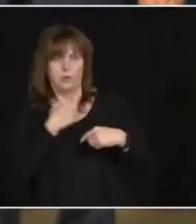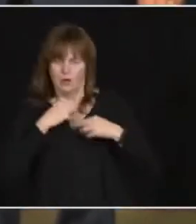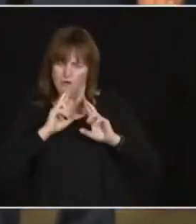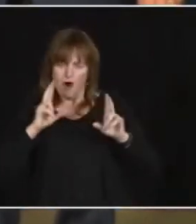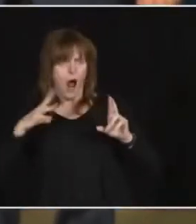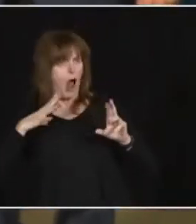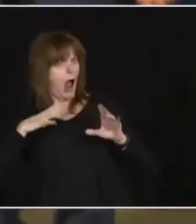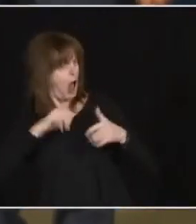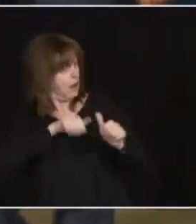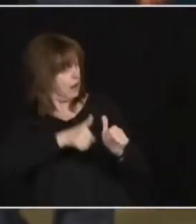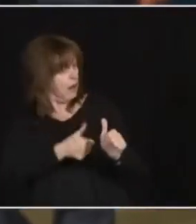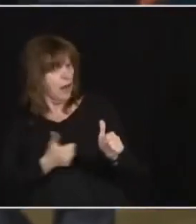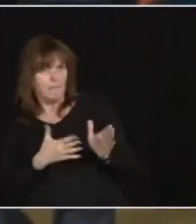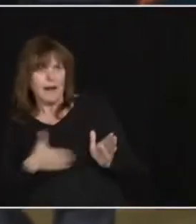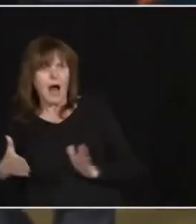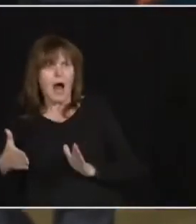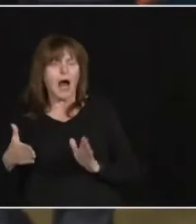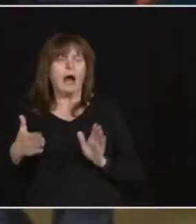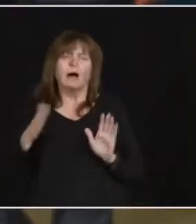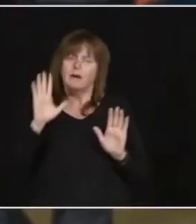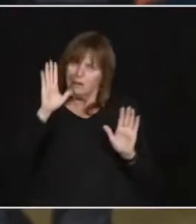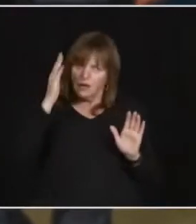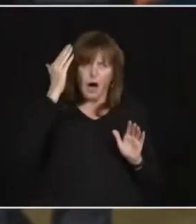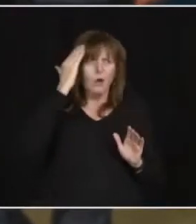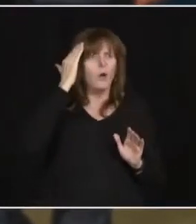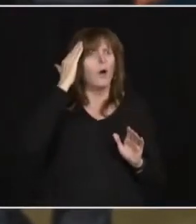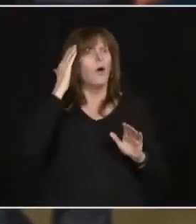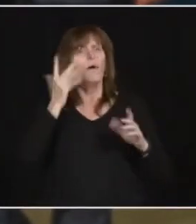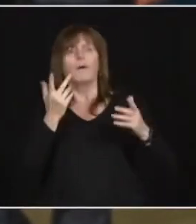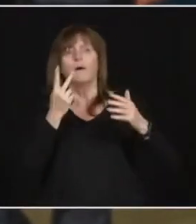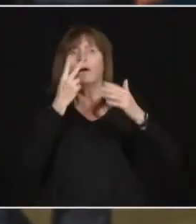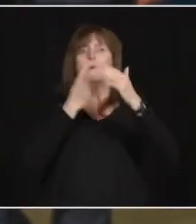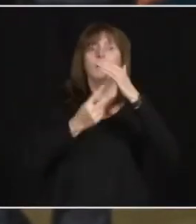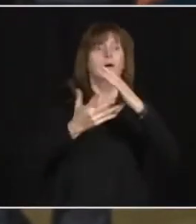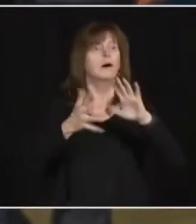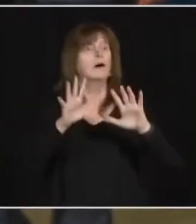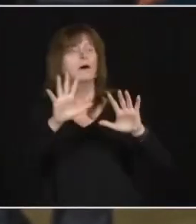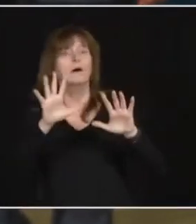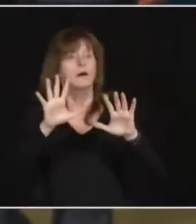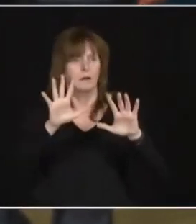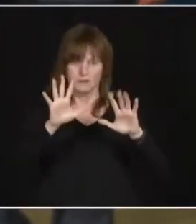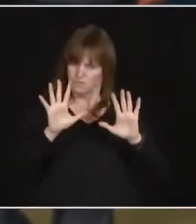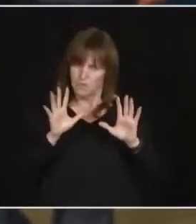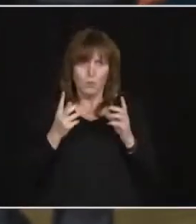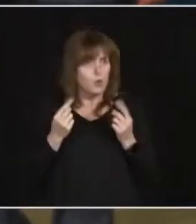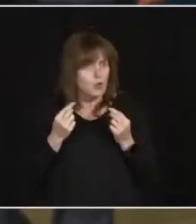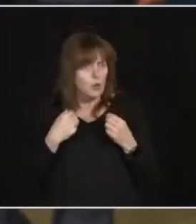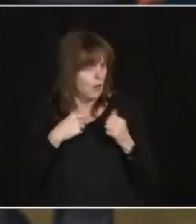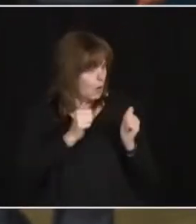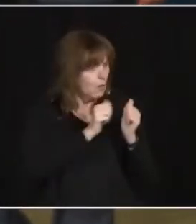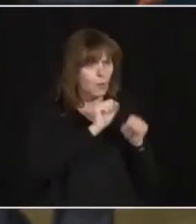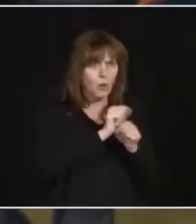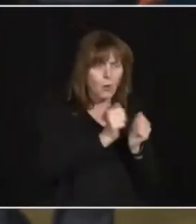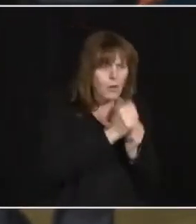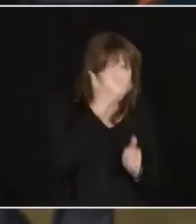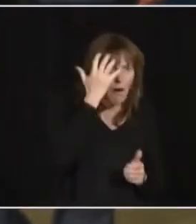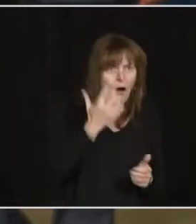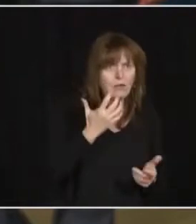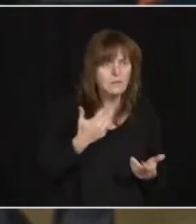granted, including working with Ontario's hospitals to create unprecedented capacity at remarkable